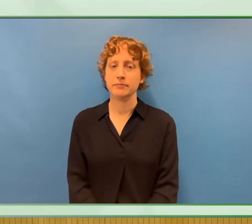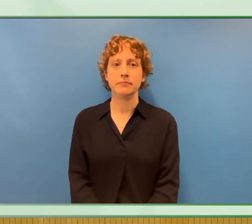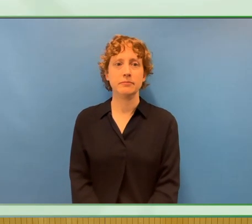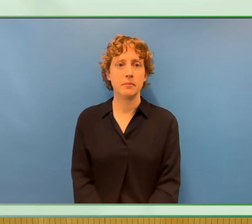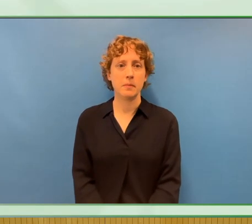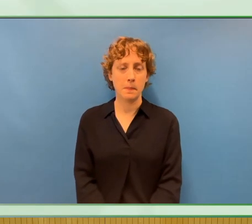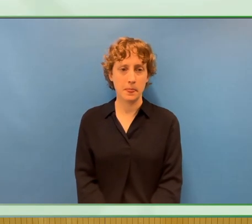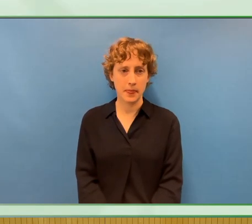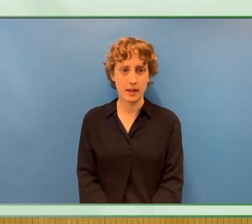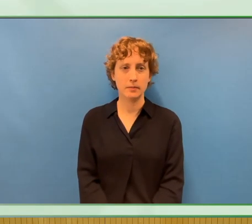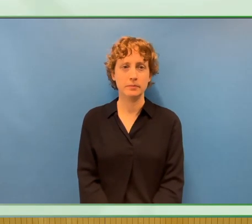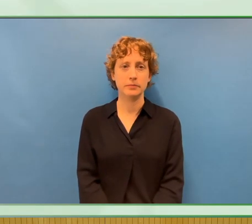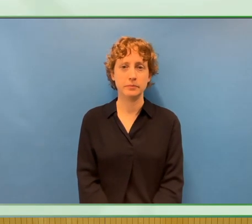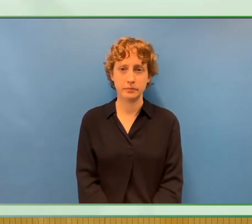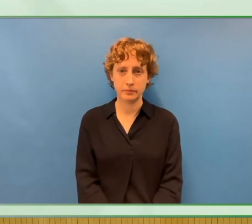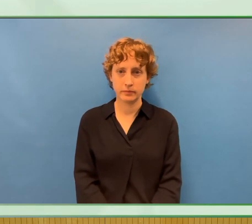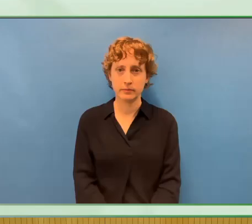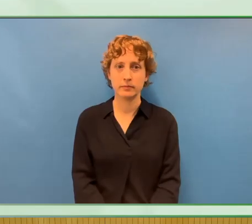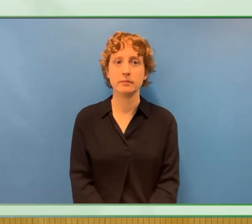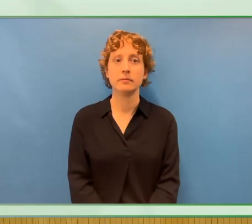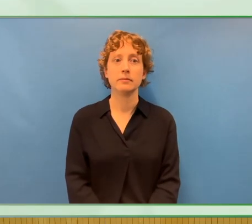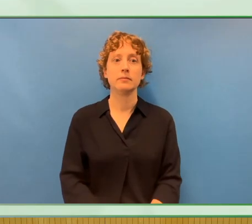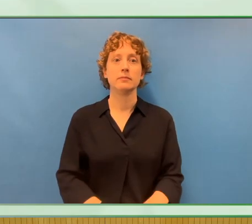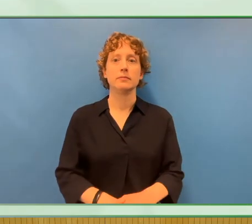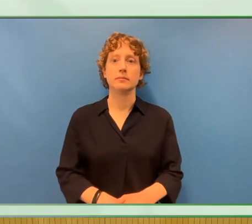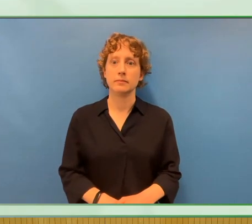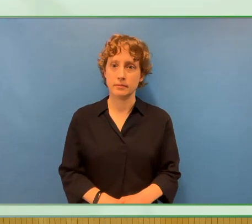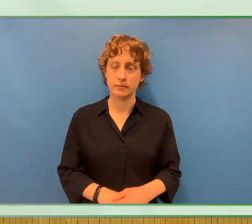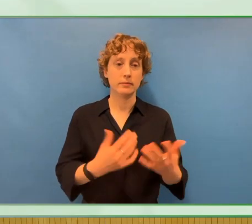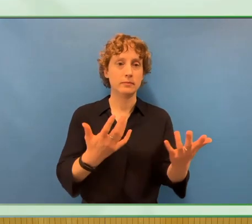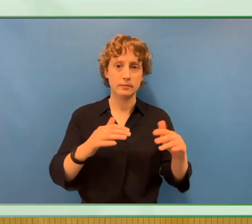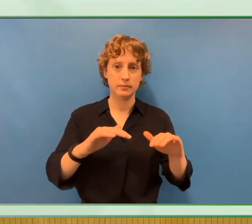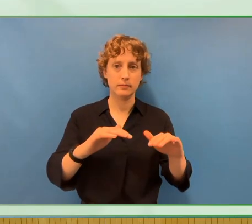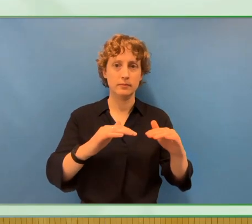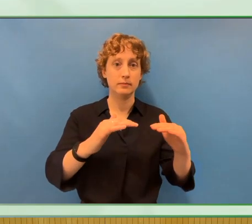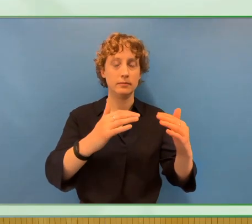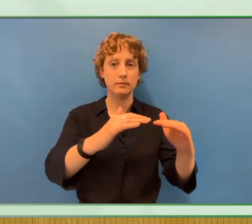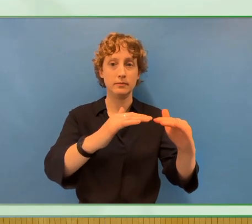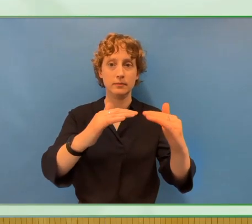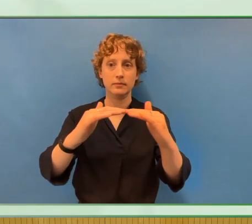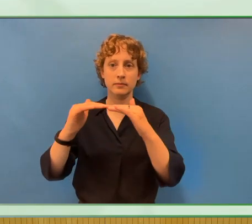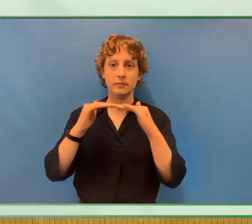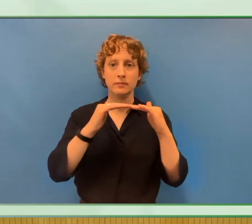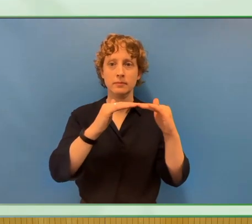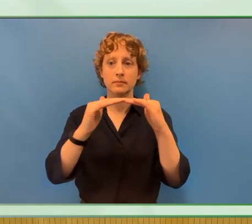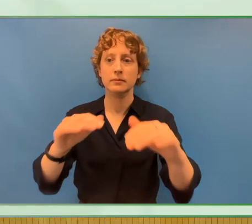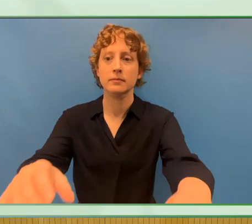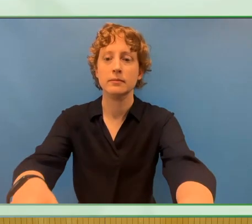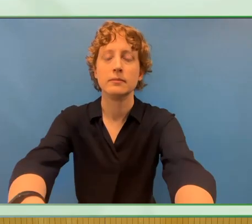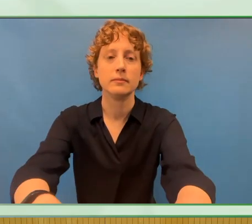is the open door, is the starting line. Equity is the outcome. Like, we need definitions that we continue to